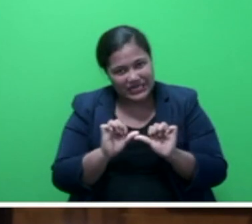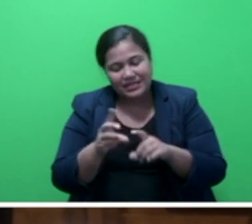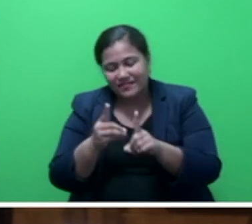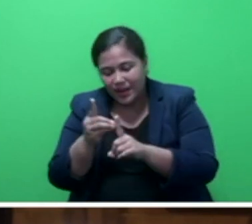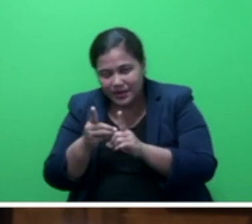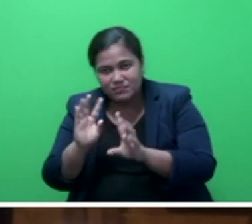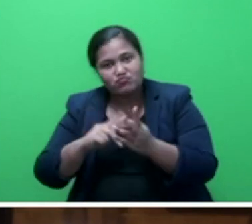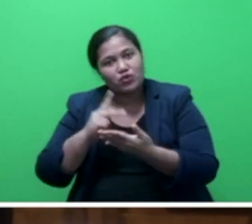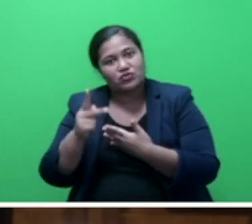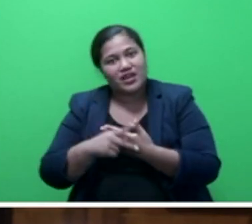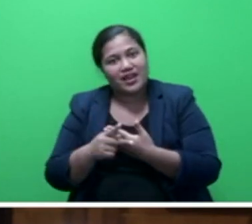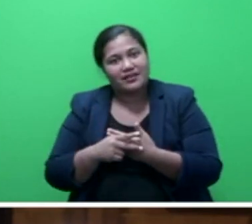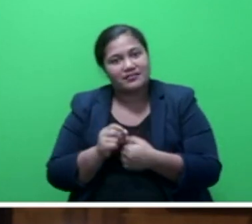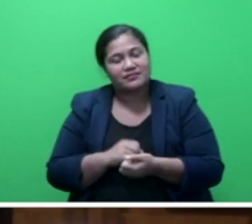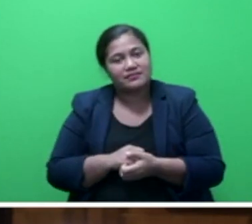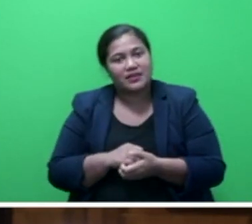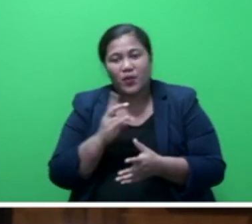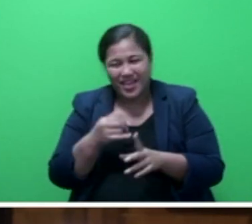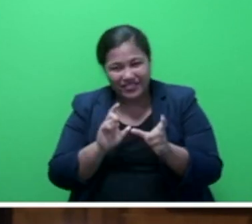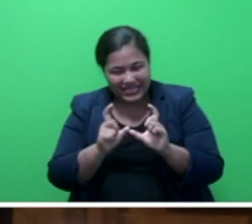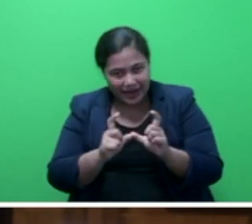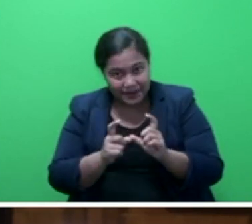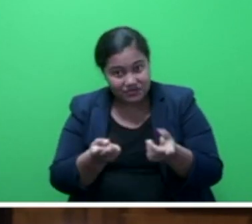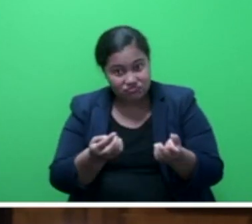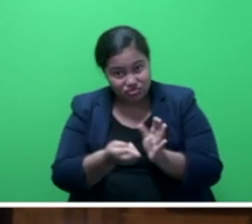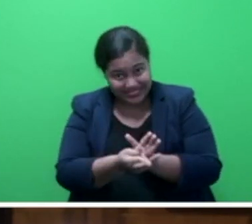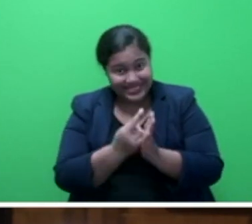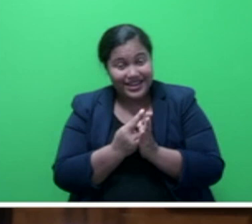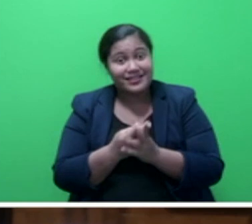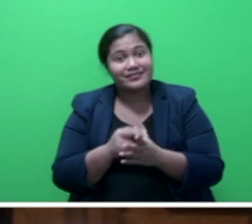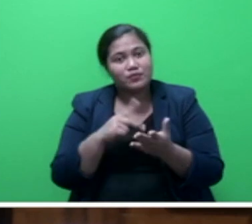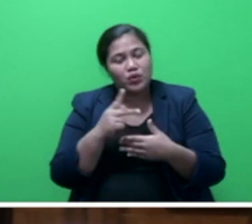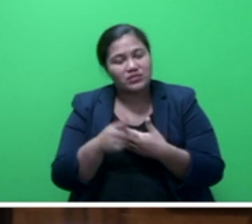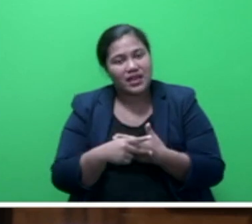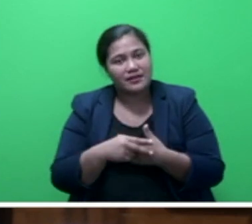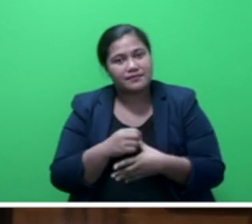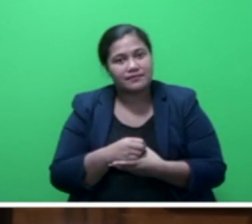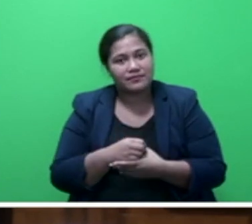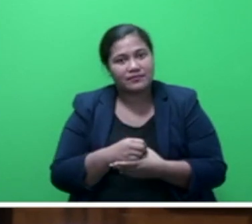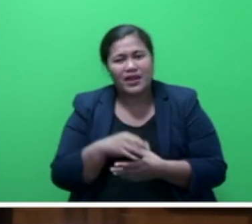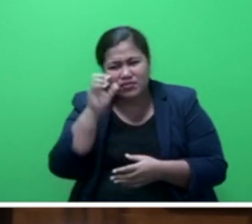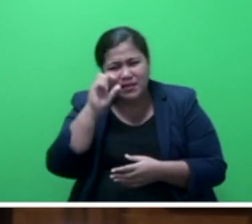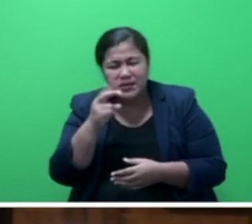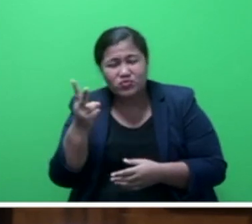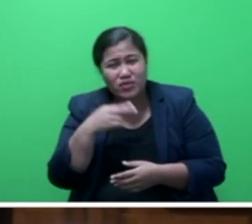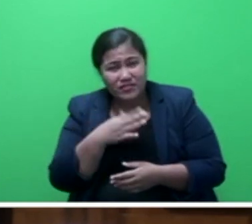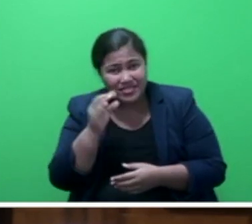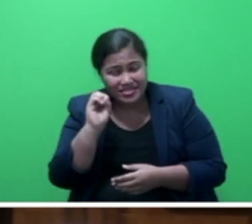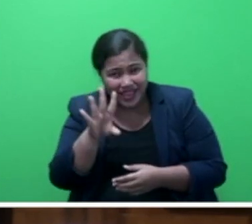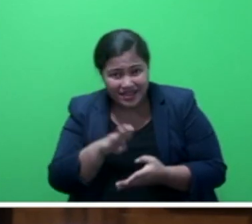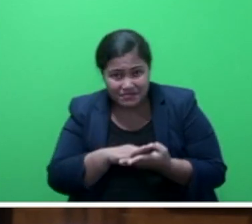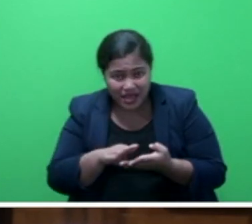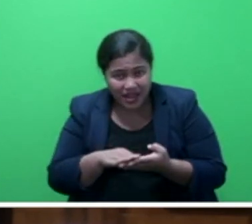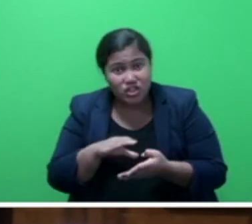We are also looking at for the climate resilience development policy operation. Please remember, this $210 million US is over a period of